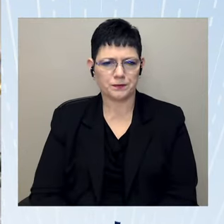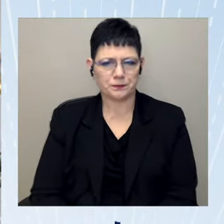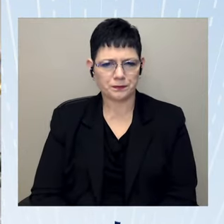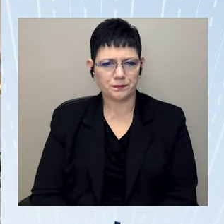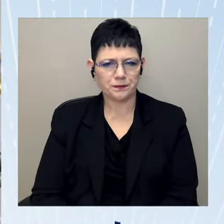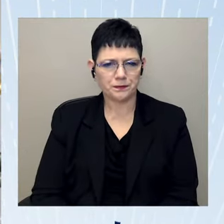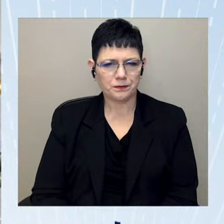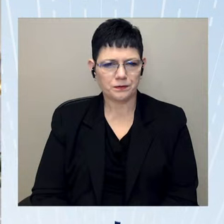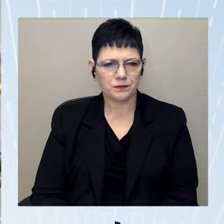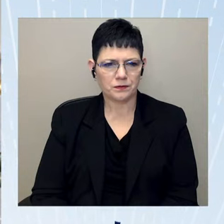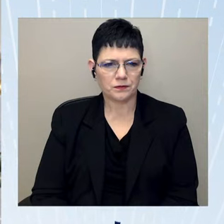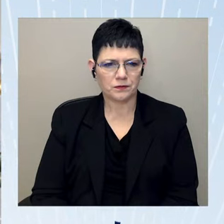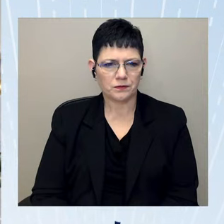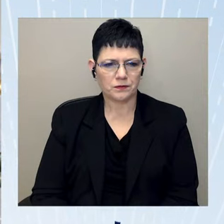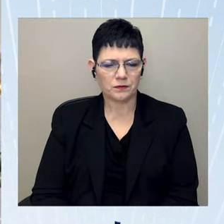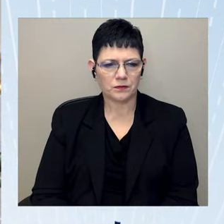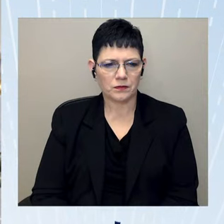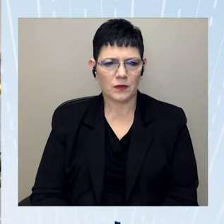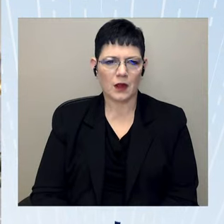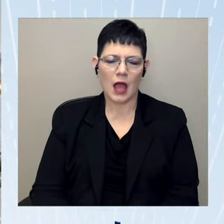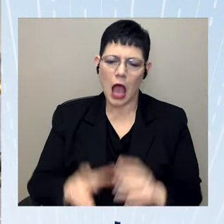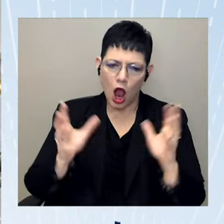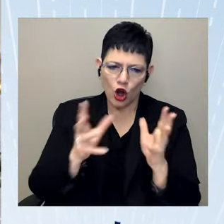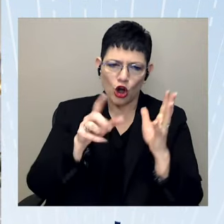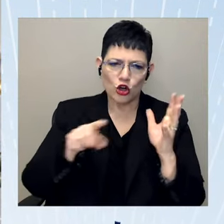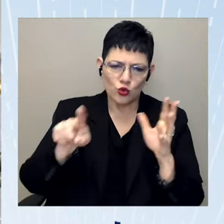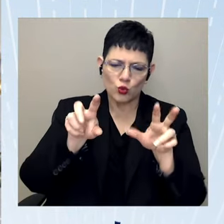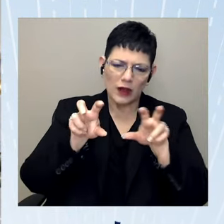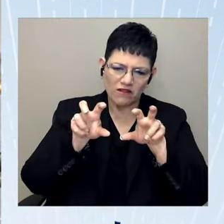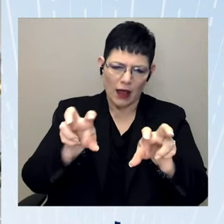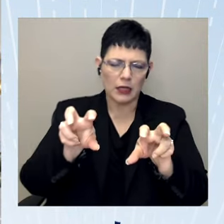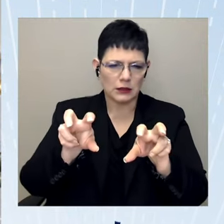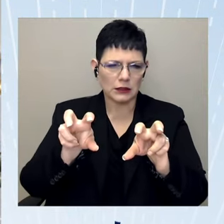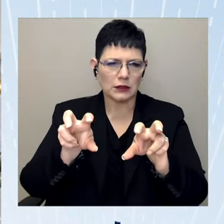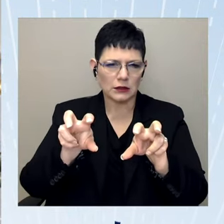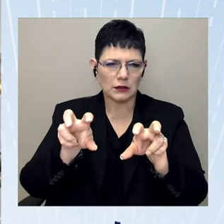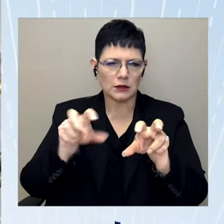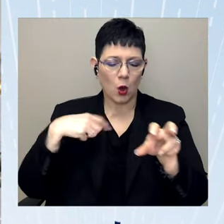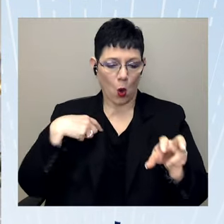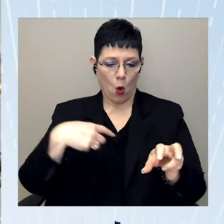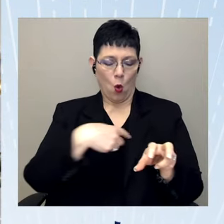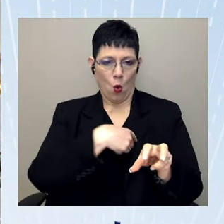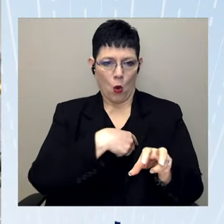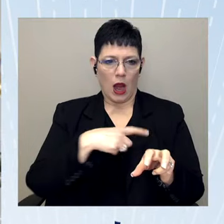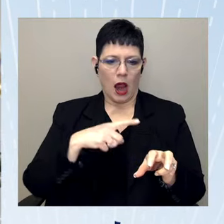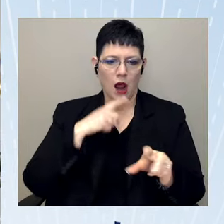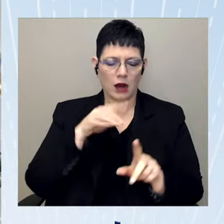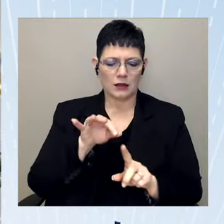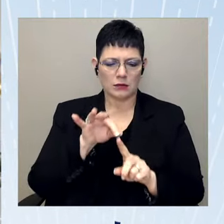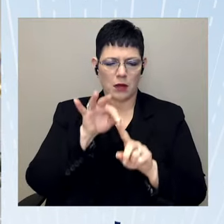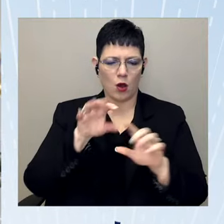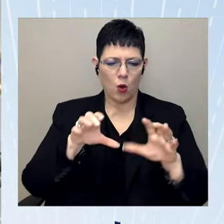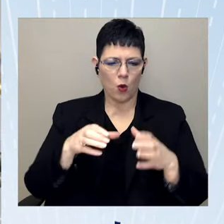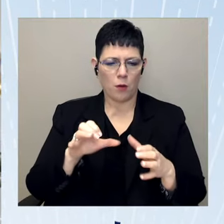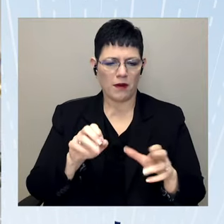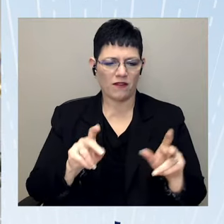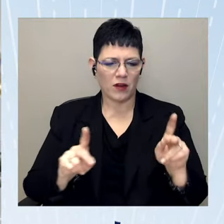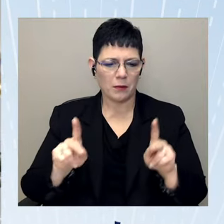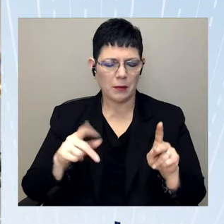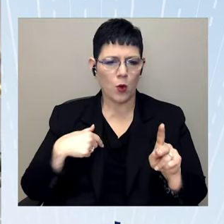Let's make that investment before it's too late. We are a special group of people who can multitask.